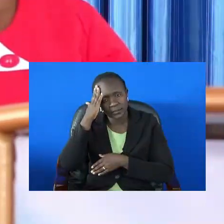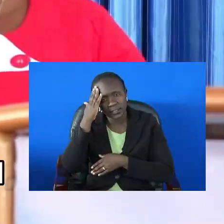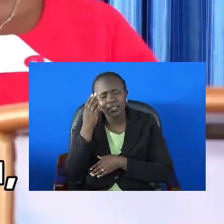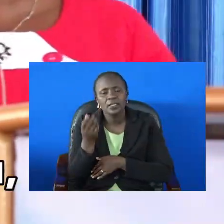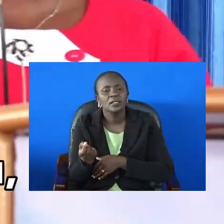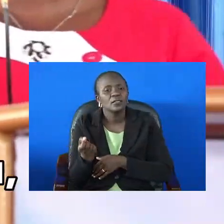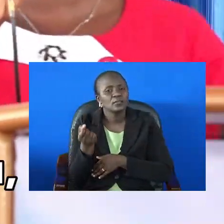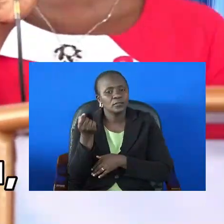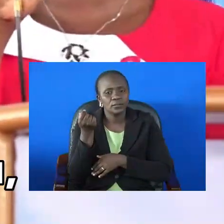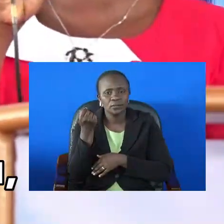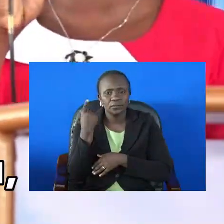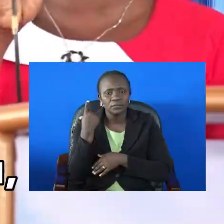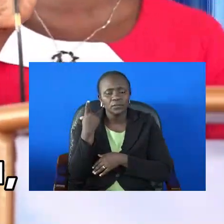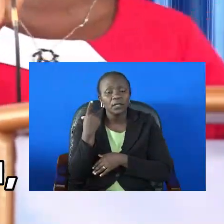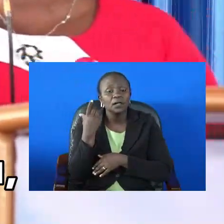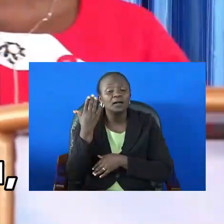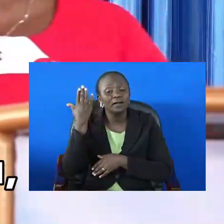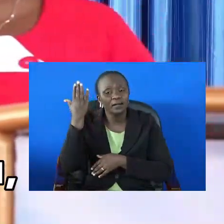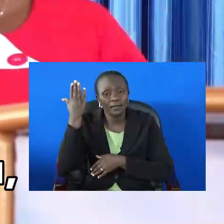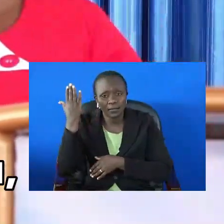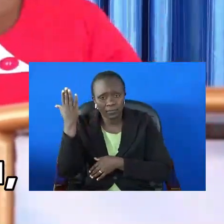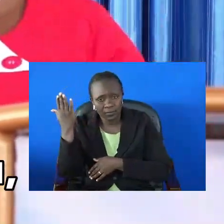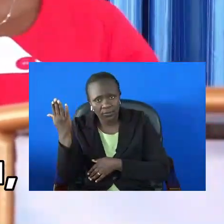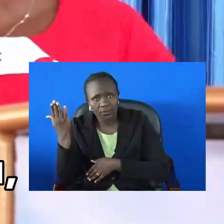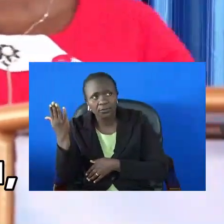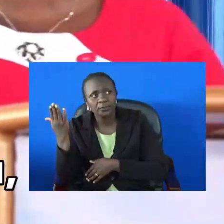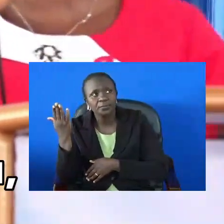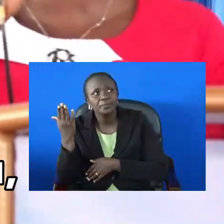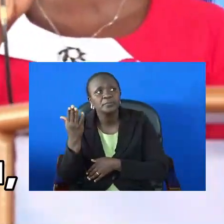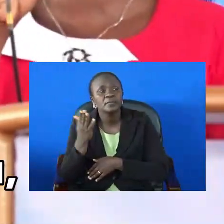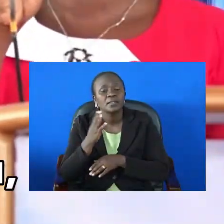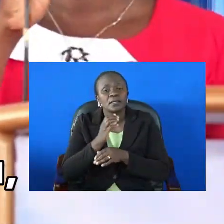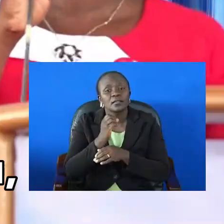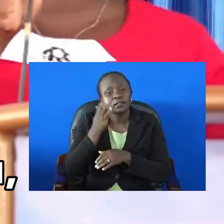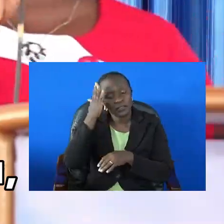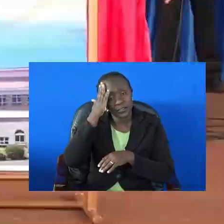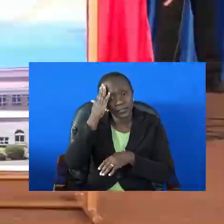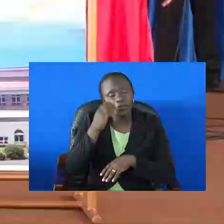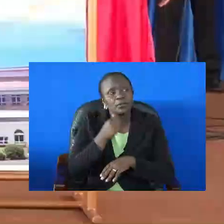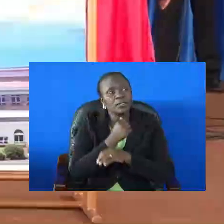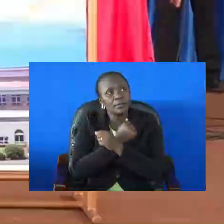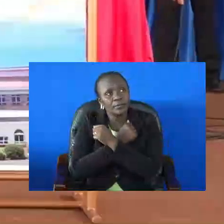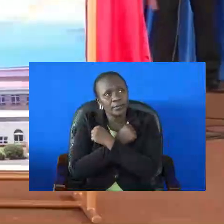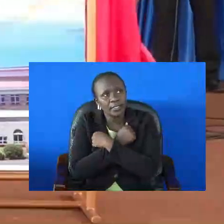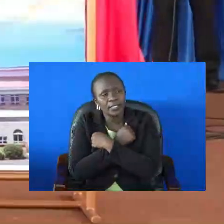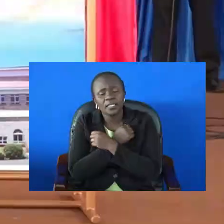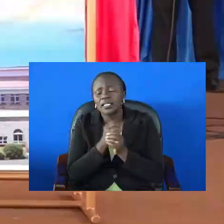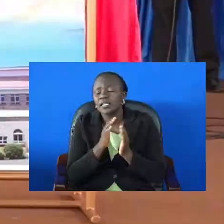Thank you.